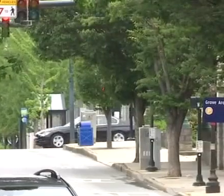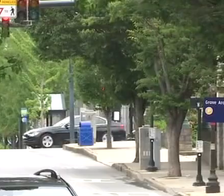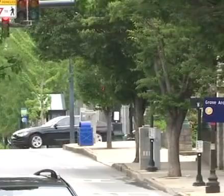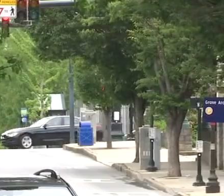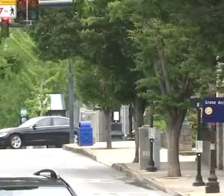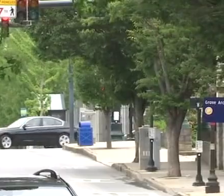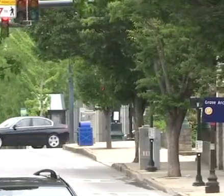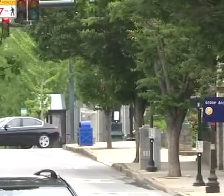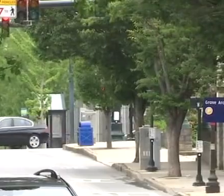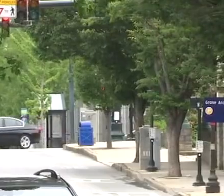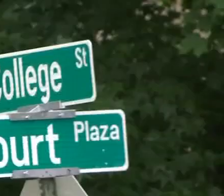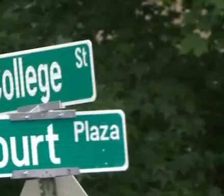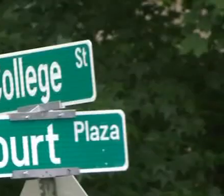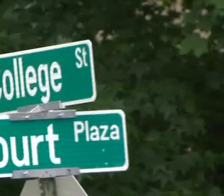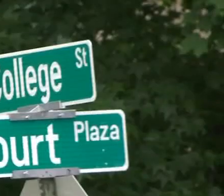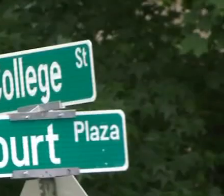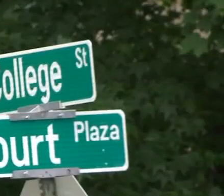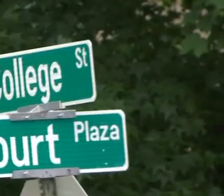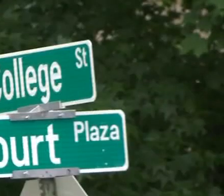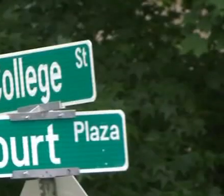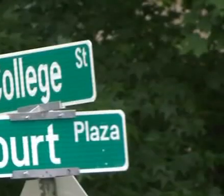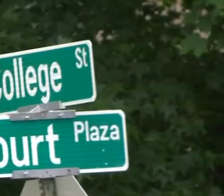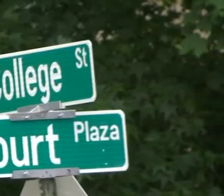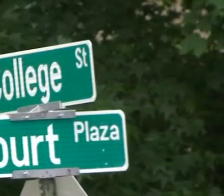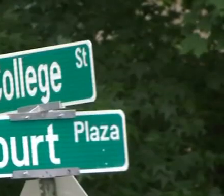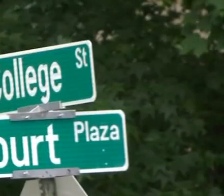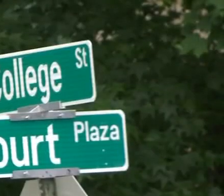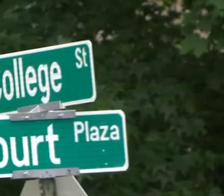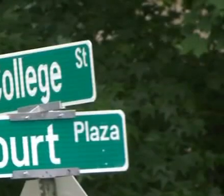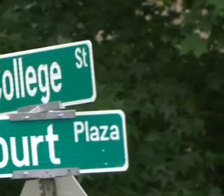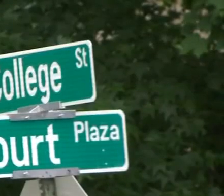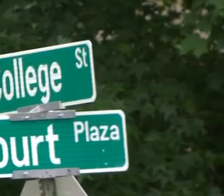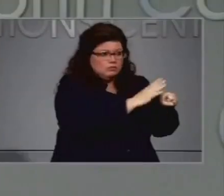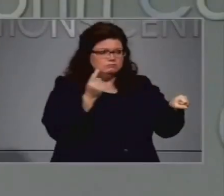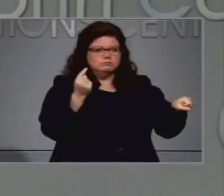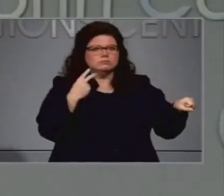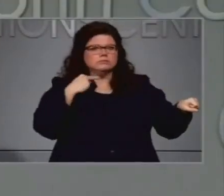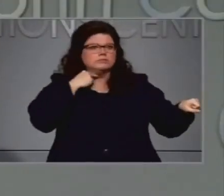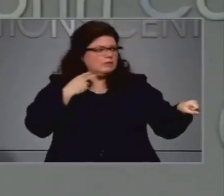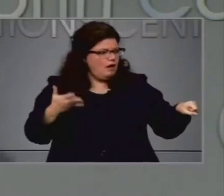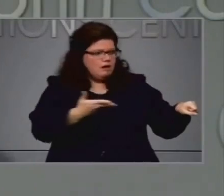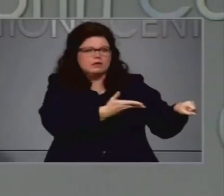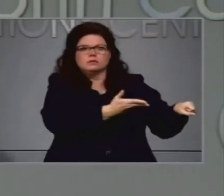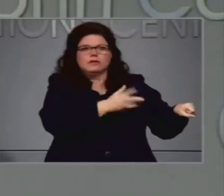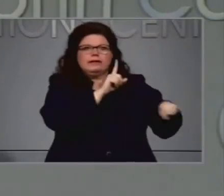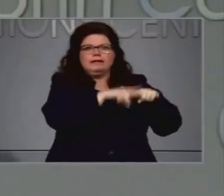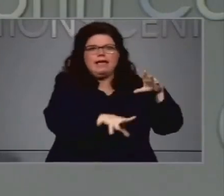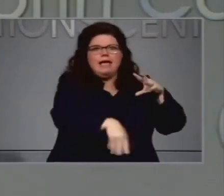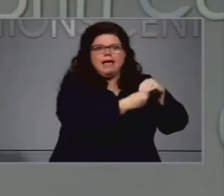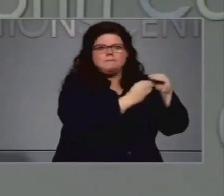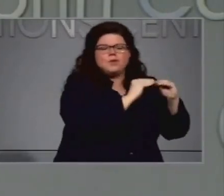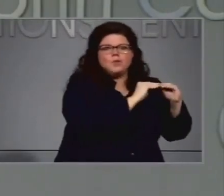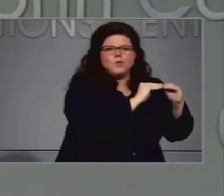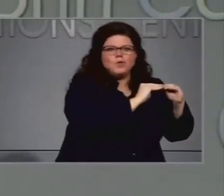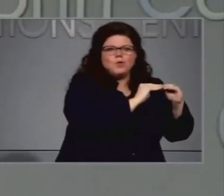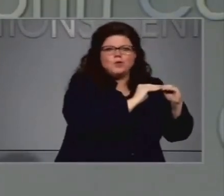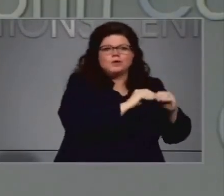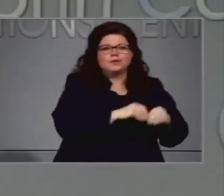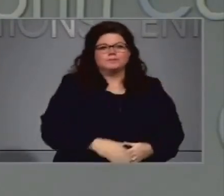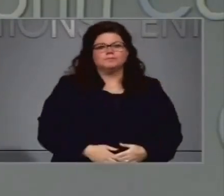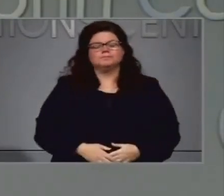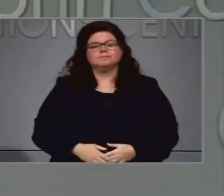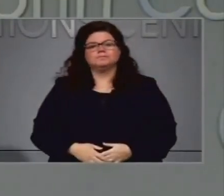in phase two of reopening the state, but will have to stay there a little bit longer. Testifying before Congress yesterday, Dr. Anthony